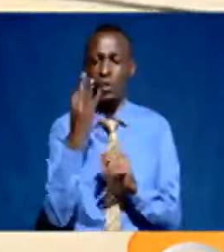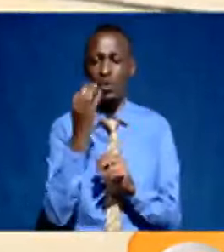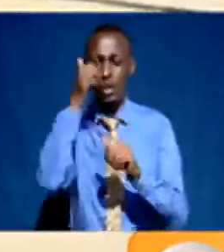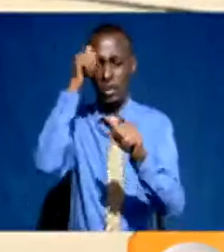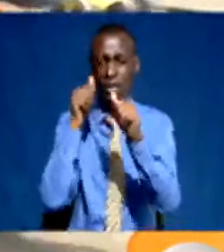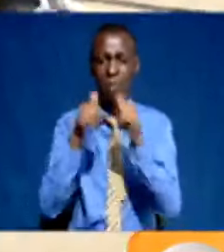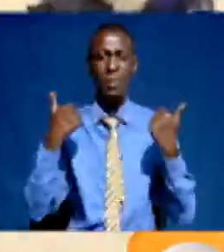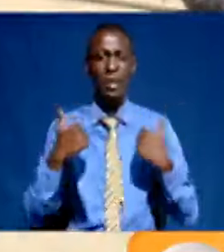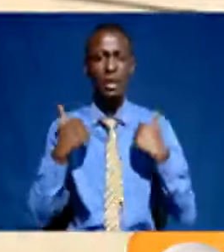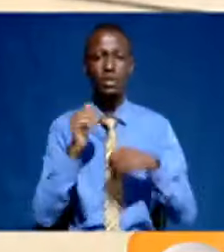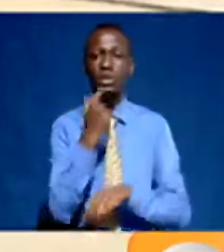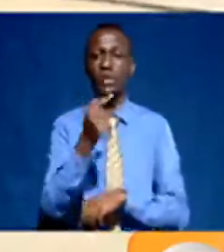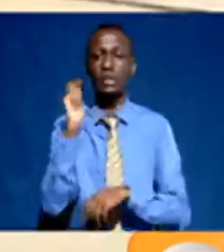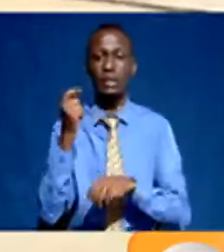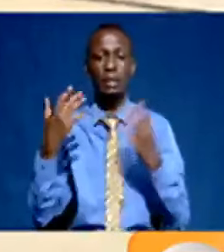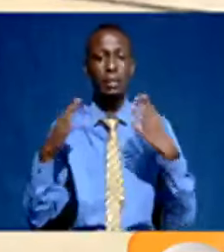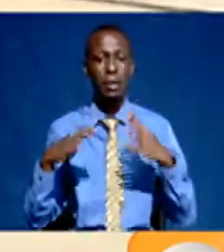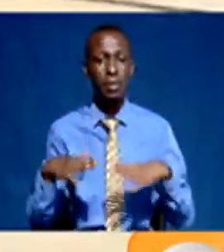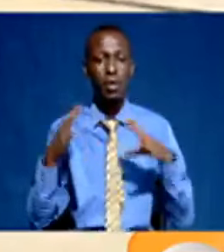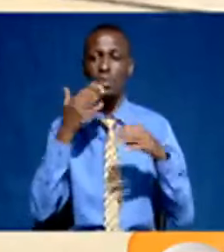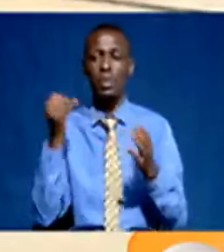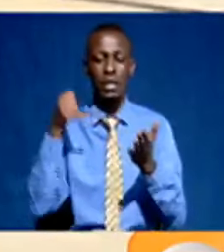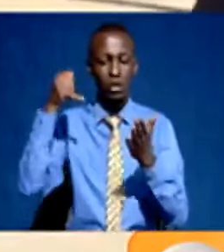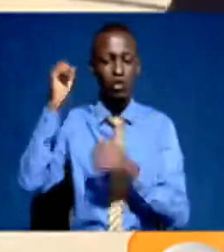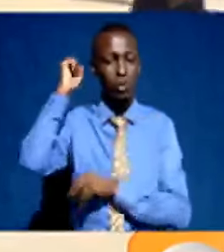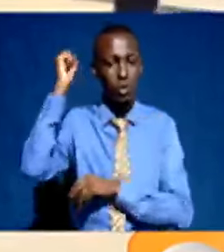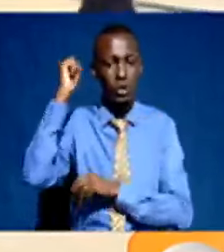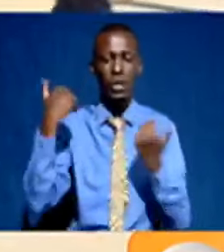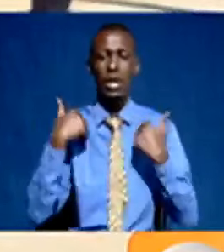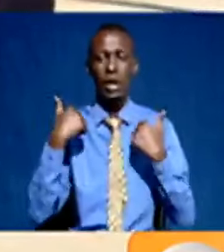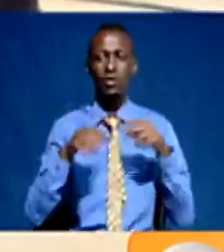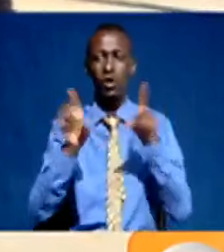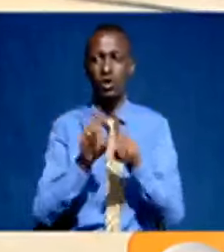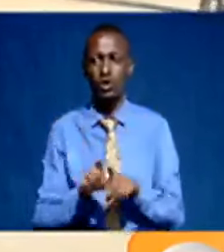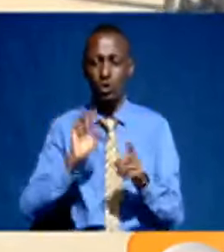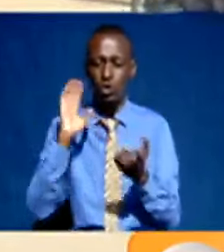calls have been made for Kenyans to practice inclusive politics and fight against the